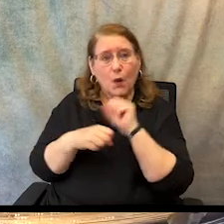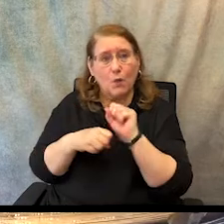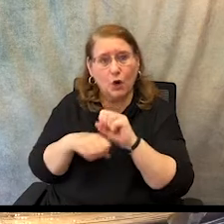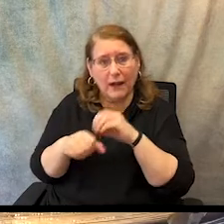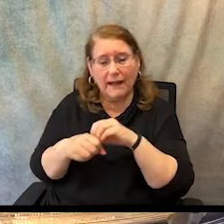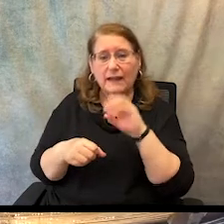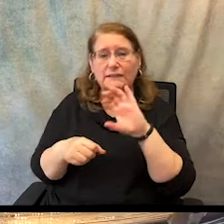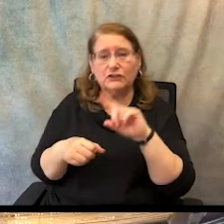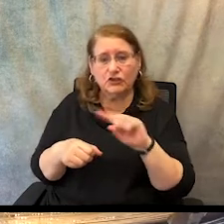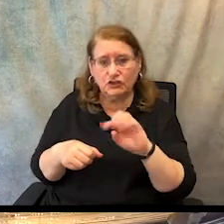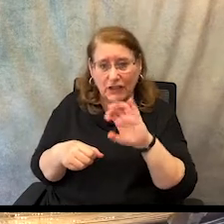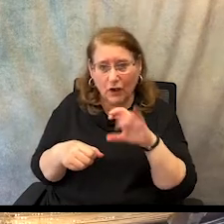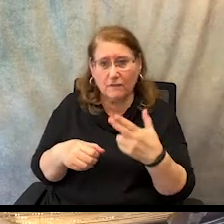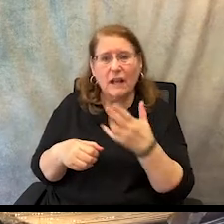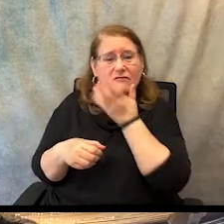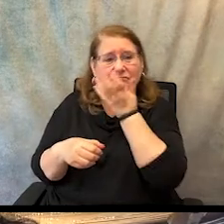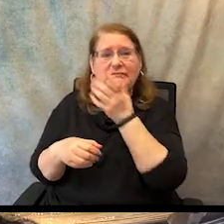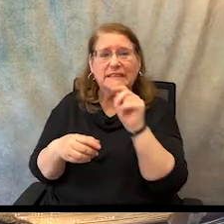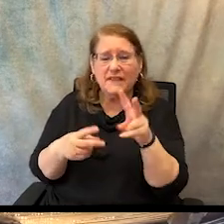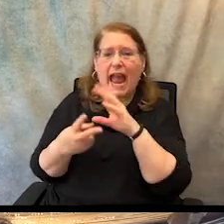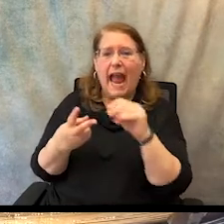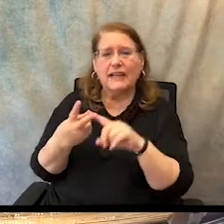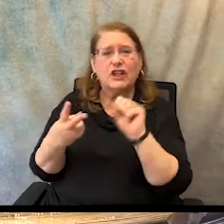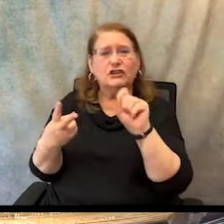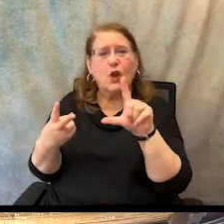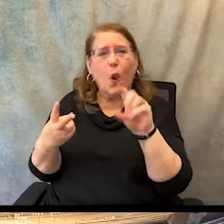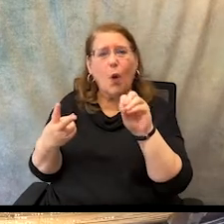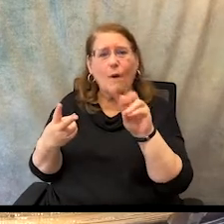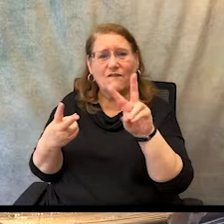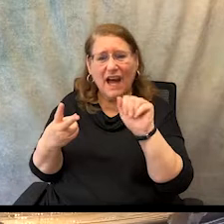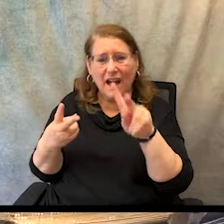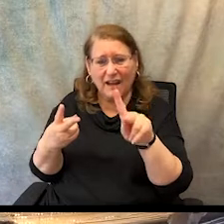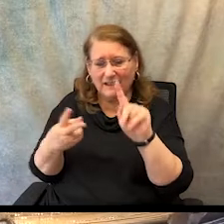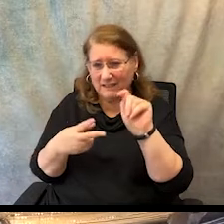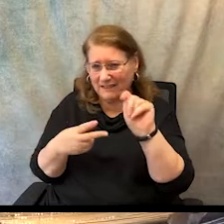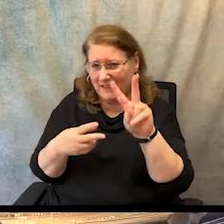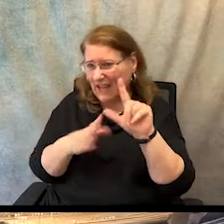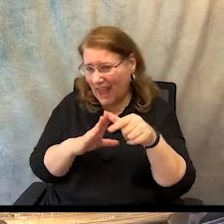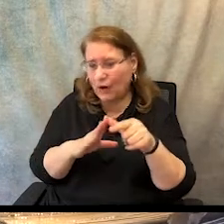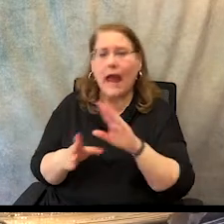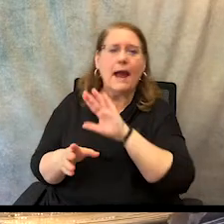Czechoslovakian television, later in Slovak television. And I went back to my country,